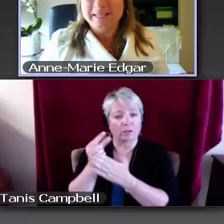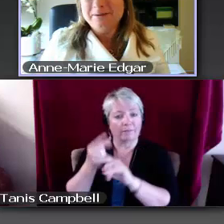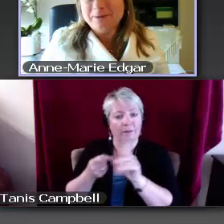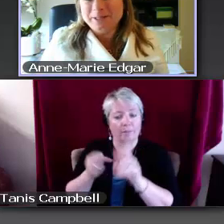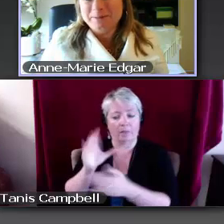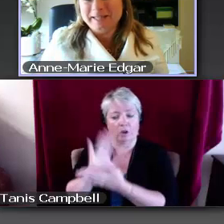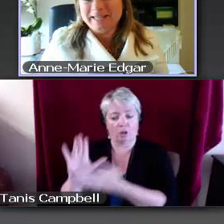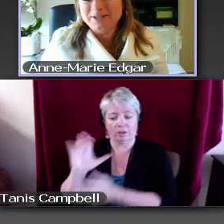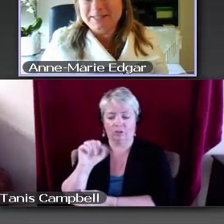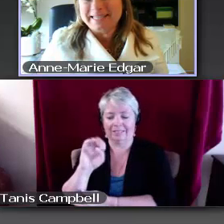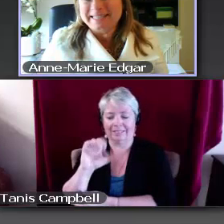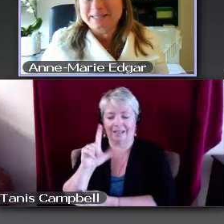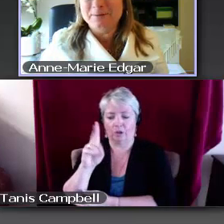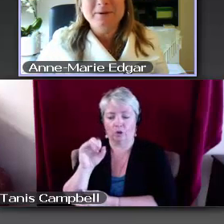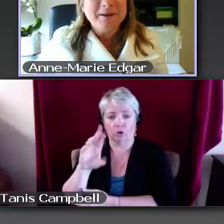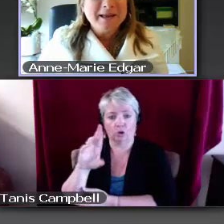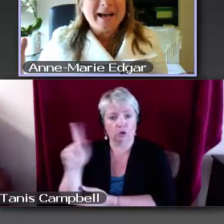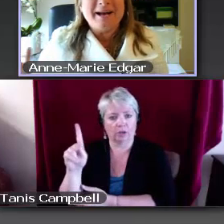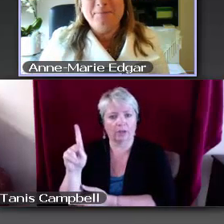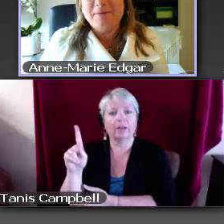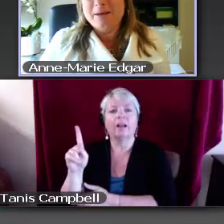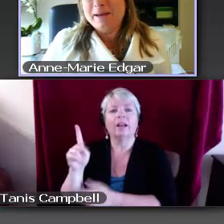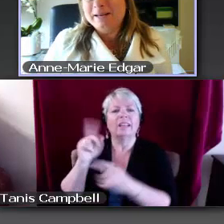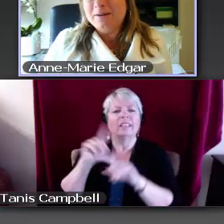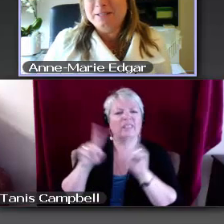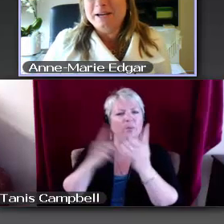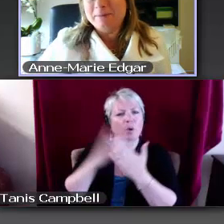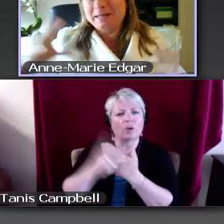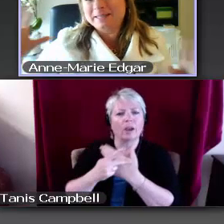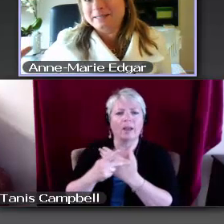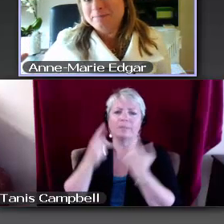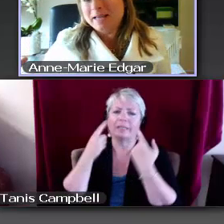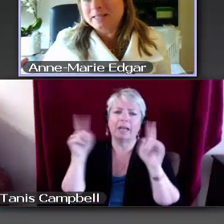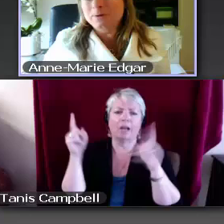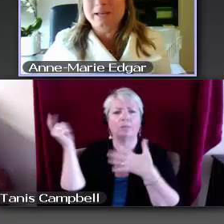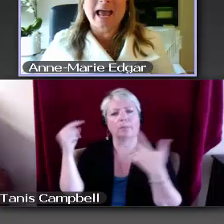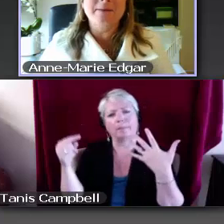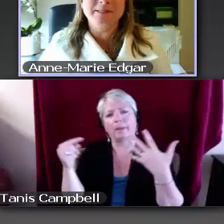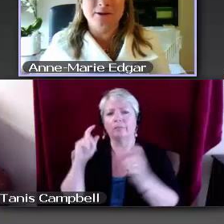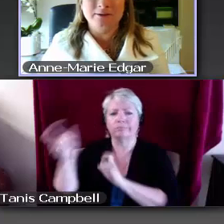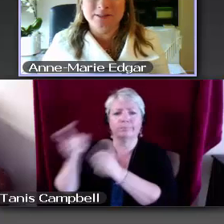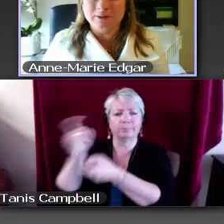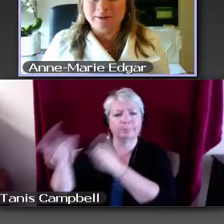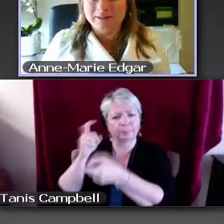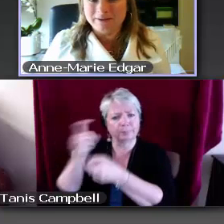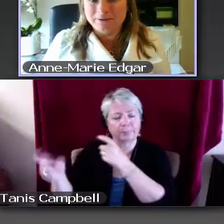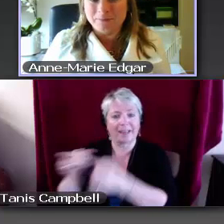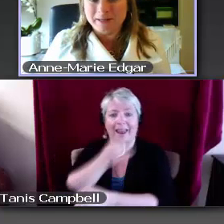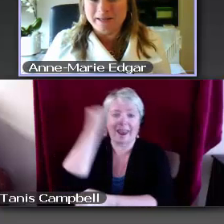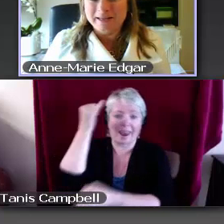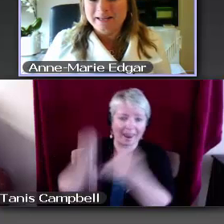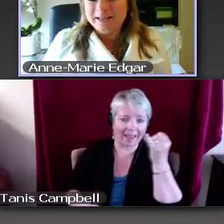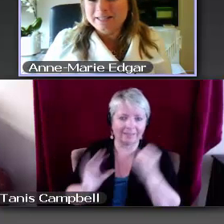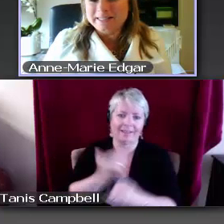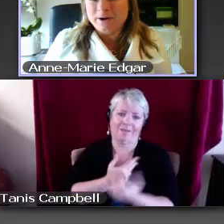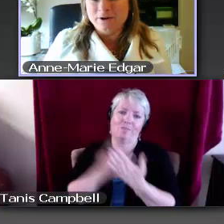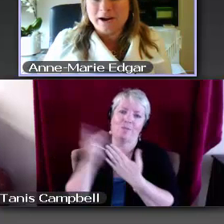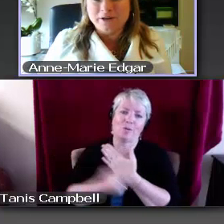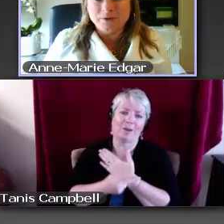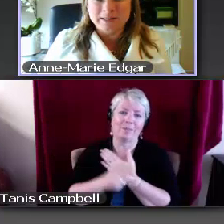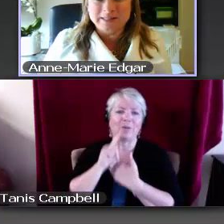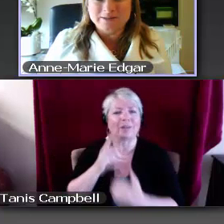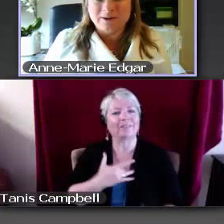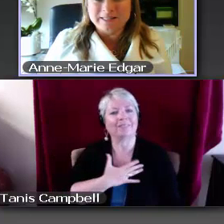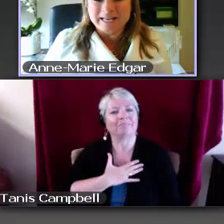ceremonies, which is really interesting. So they wait a long time, but it sort of caps it off so lovely for me to see